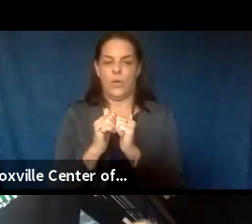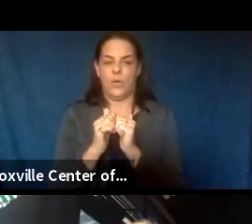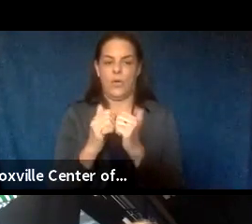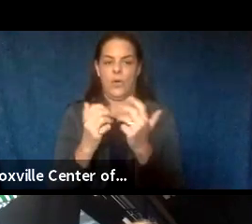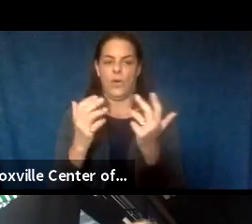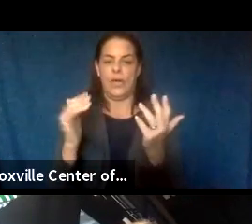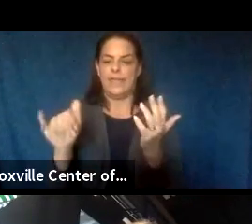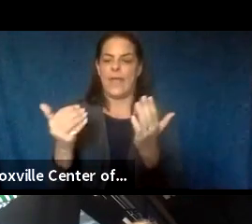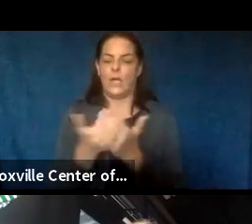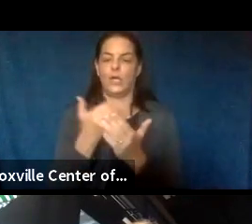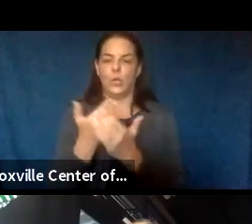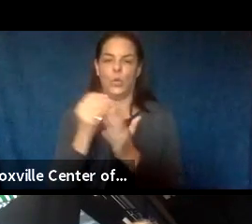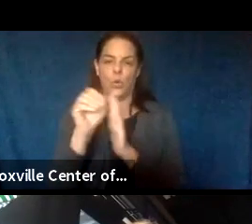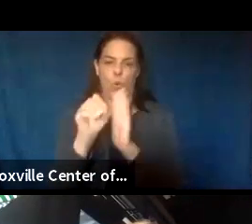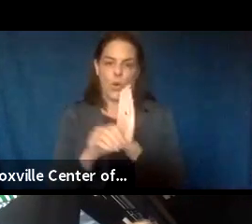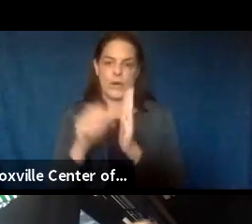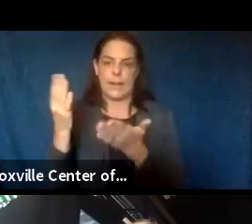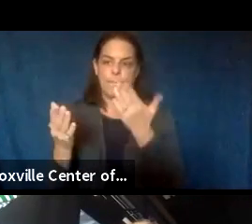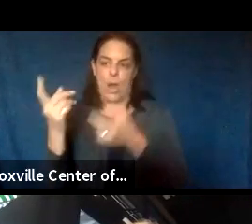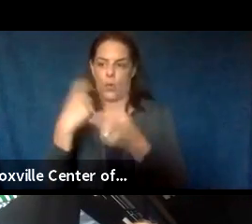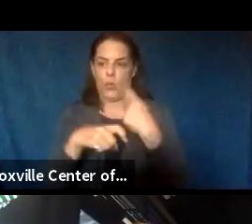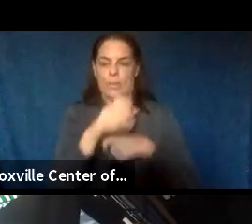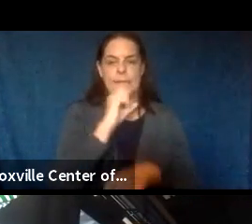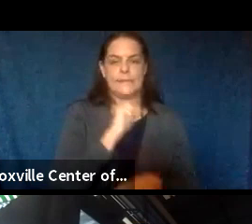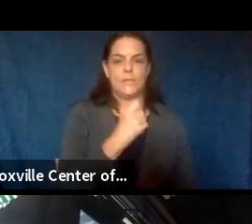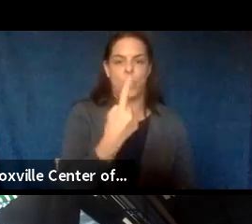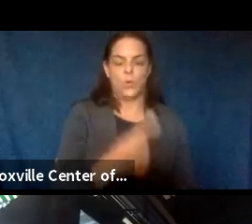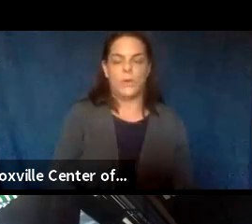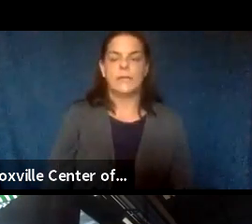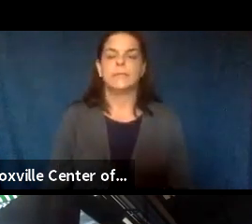the new ordinance might replace the old one.